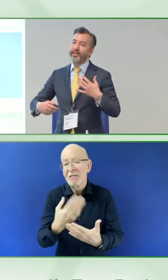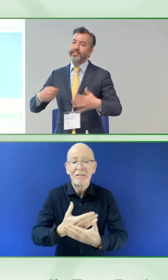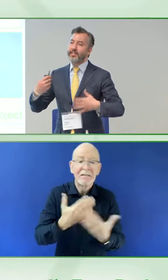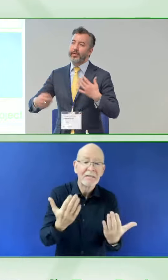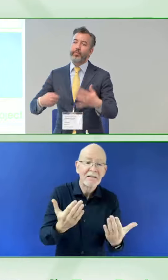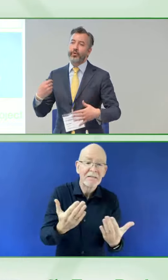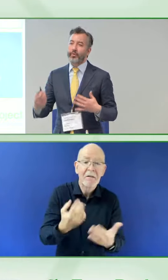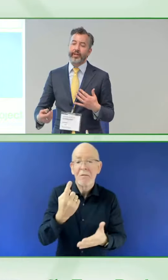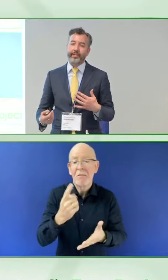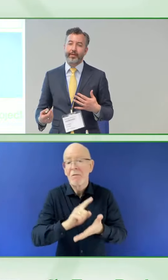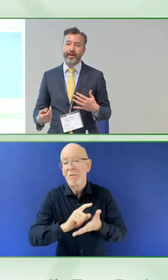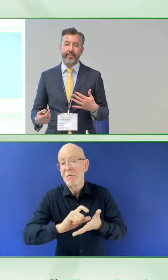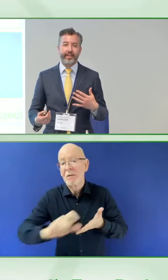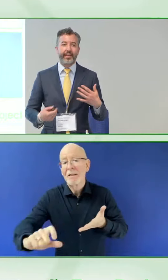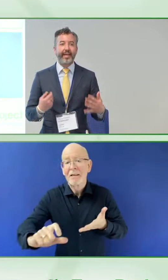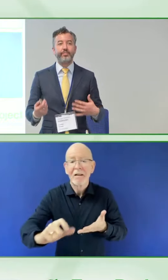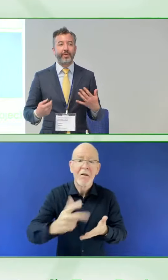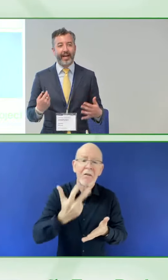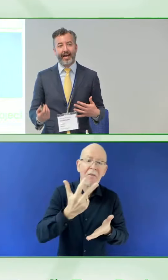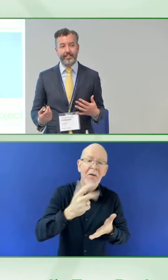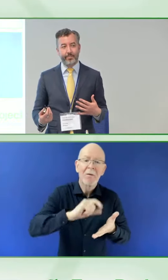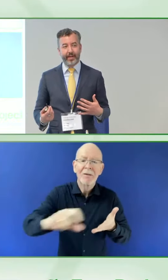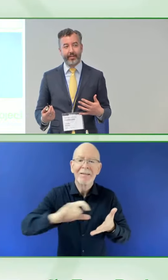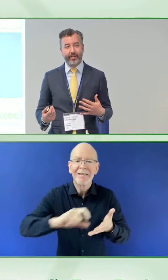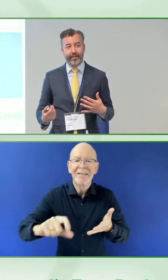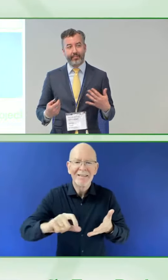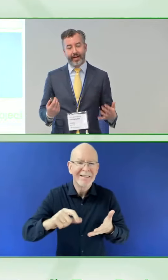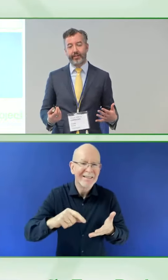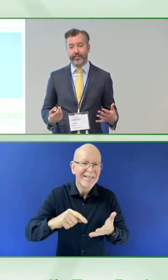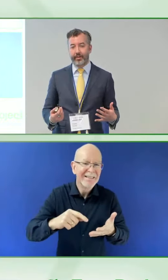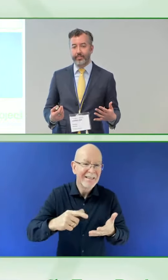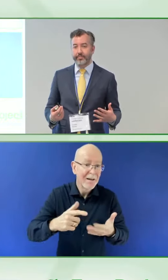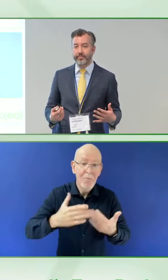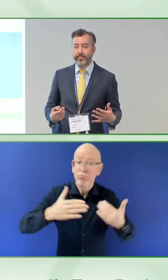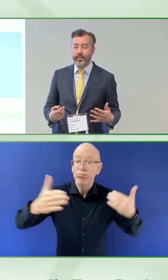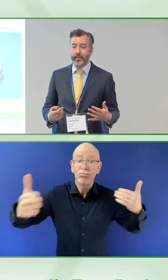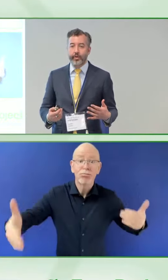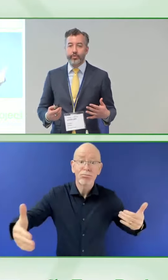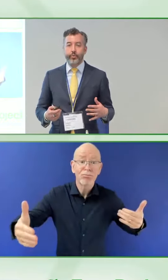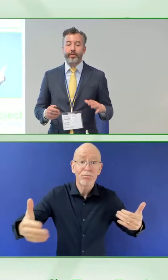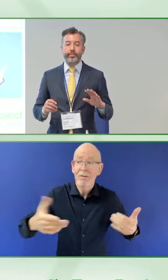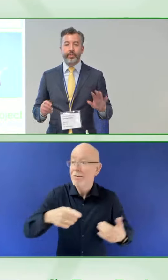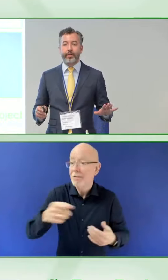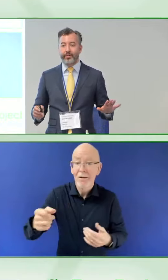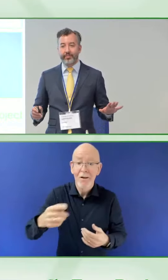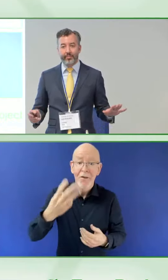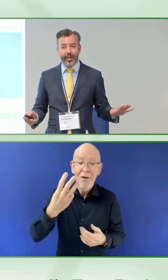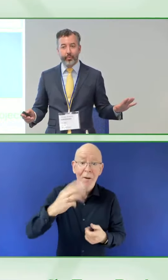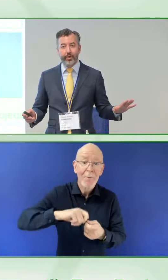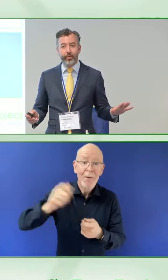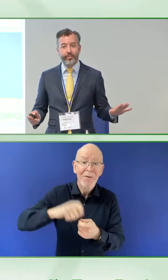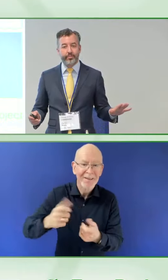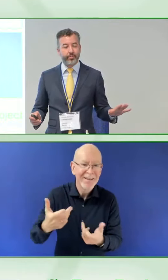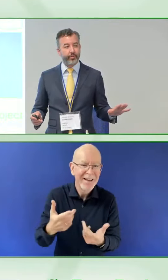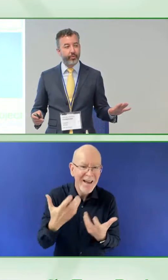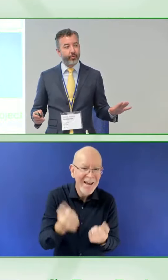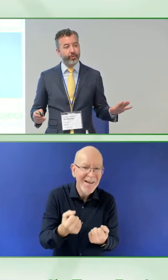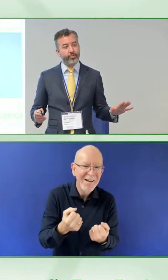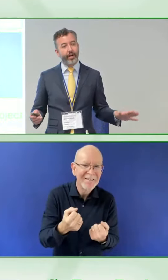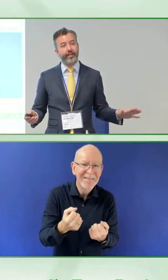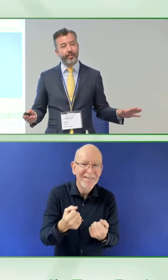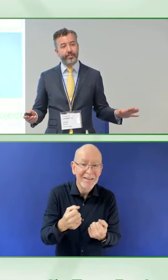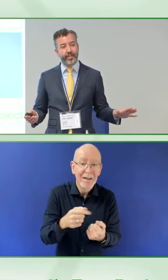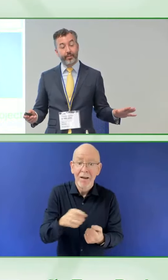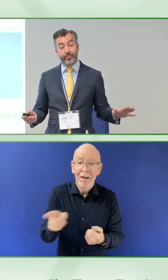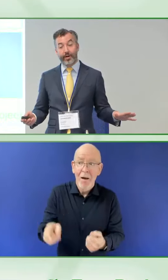but I want us to think more critically about the engagement aspect of hackathons. So we're going to start, like we always do,